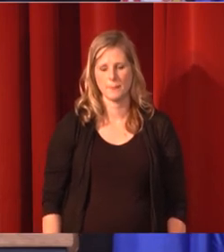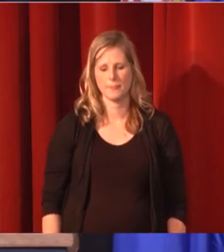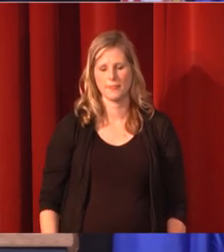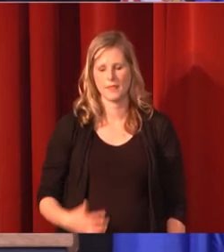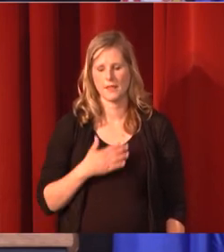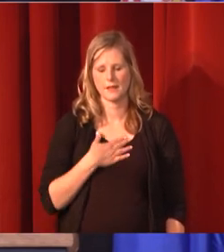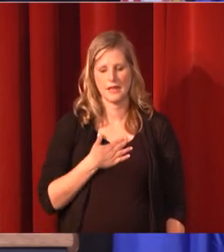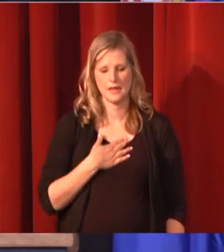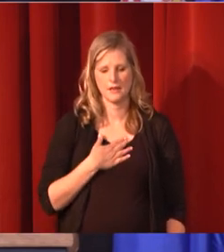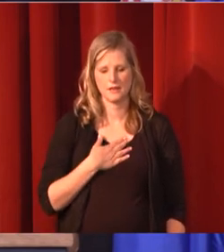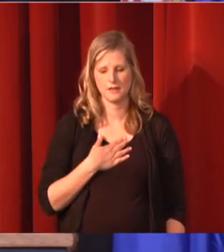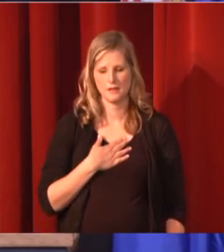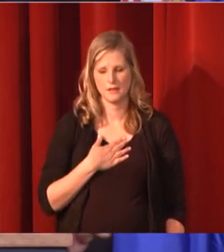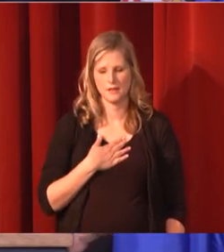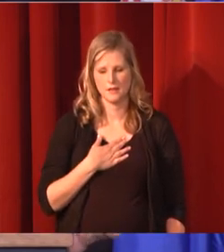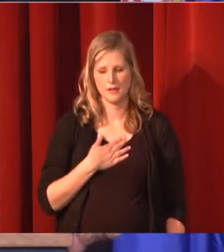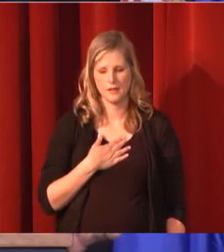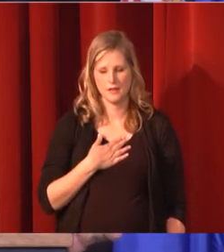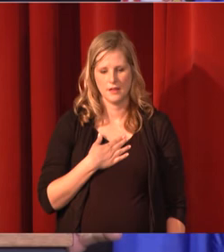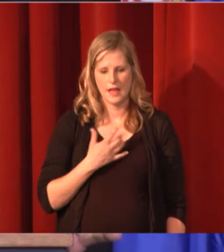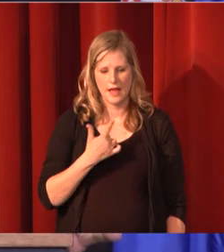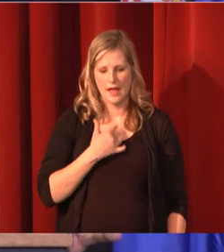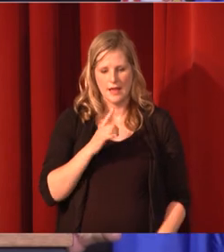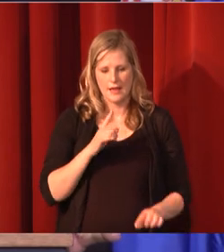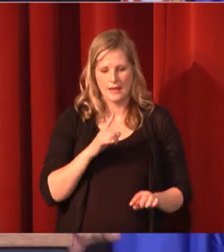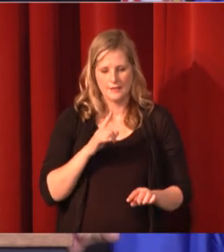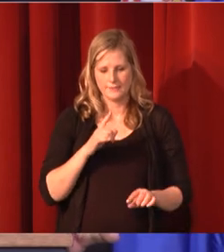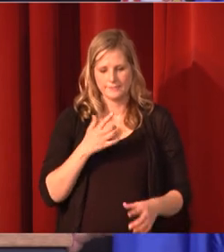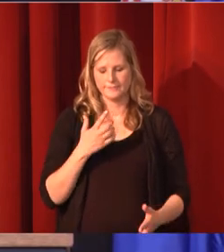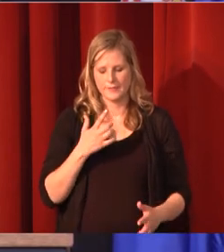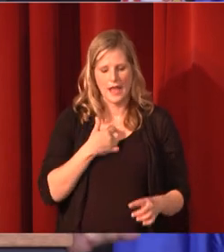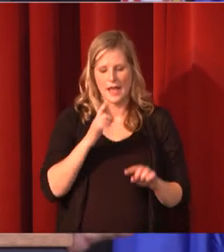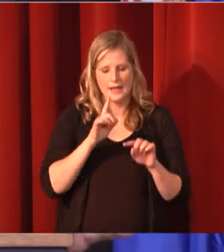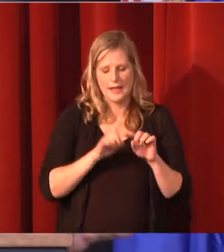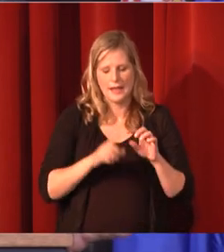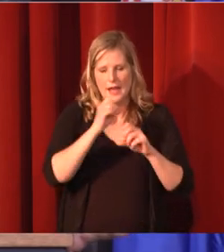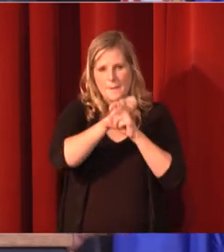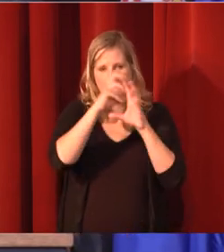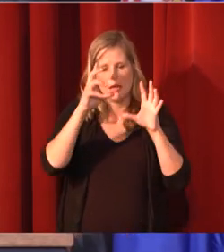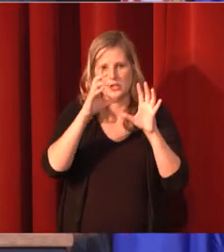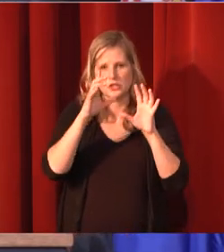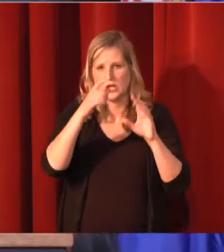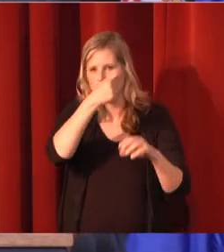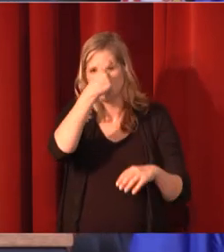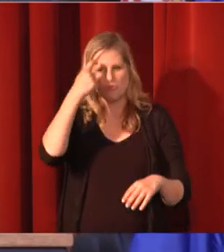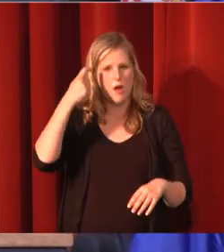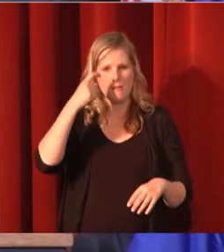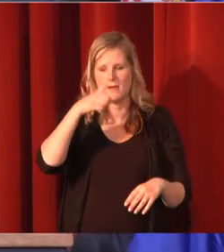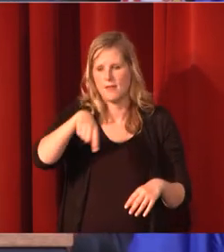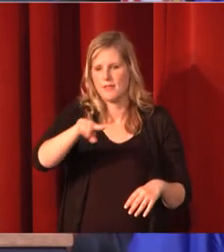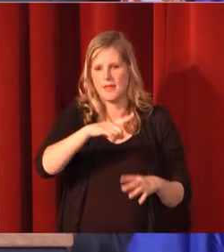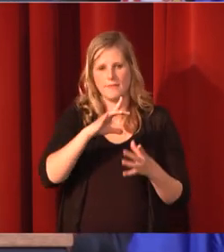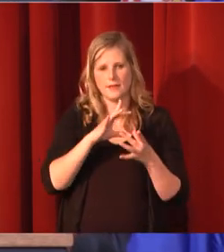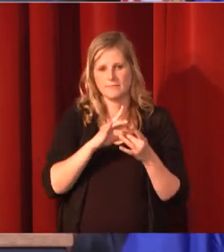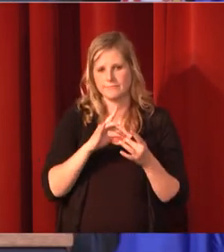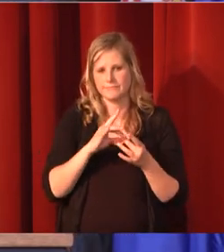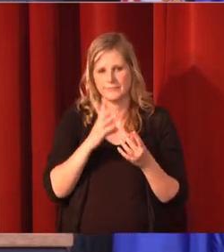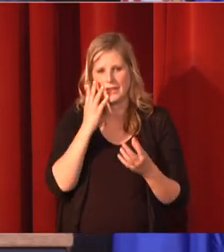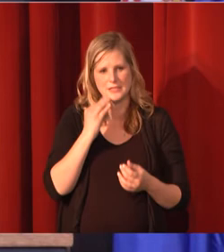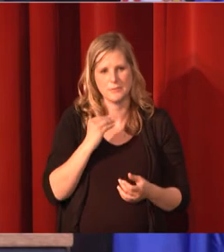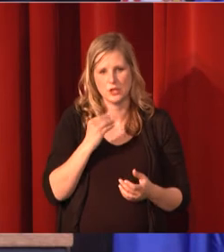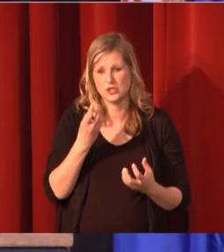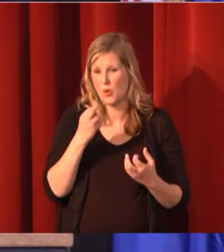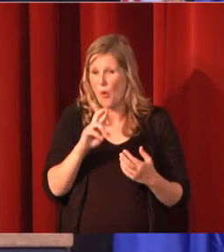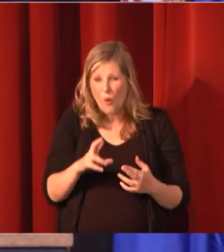can't imagine the trauma they experienced nor the